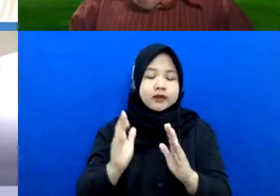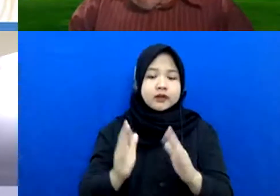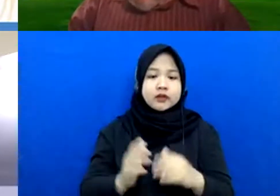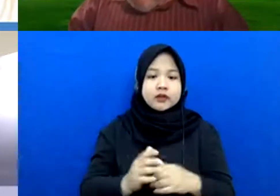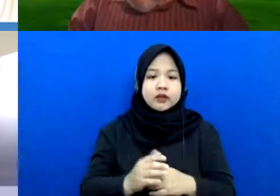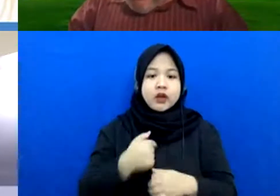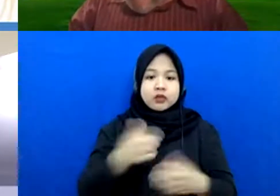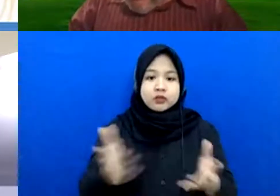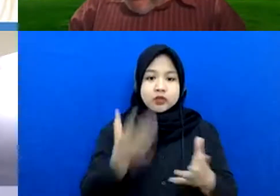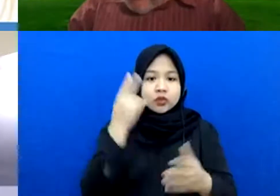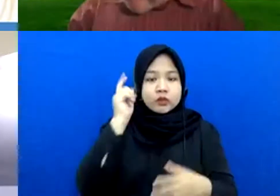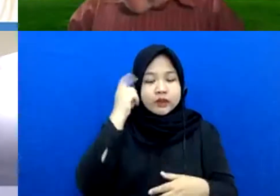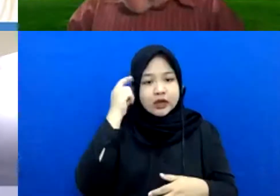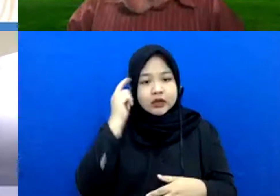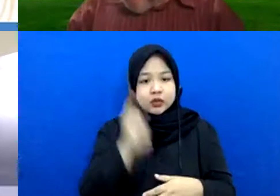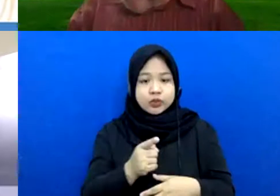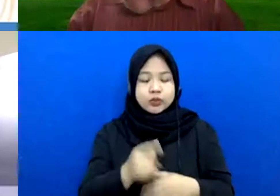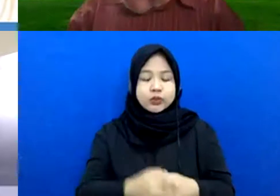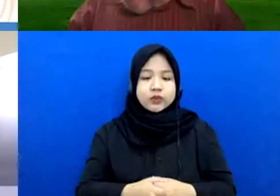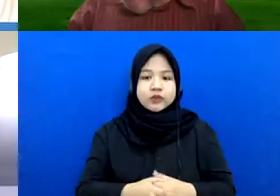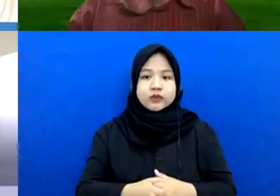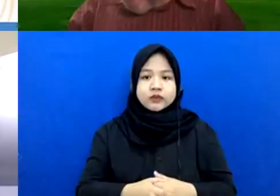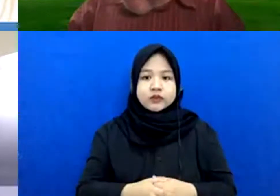encourage you to think about that.